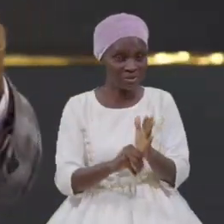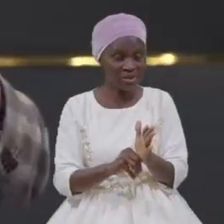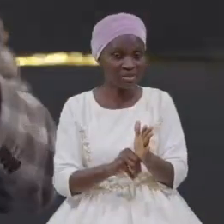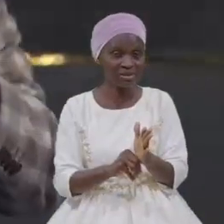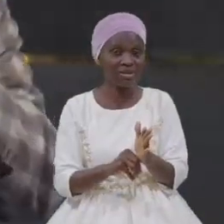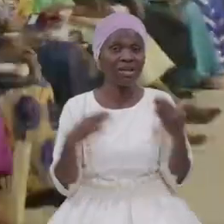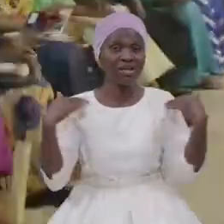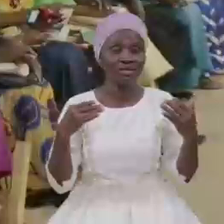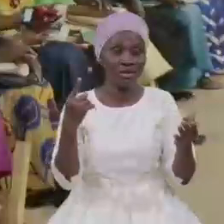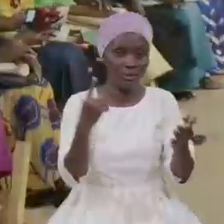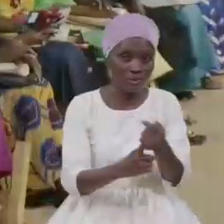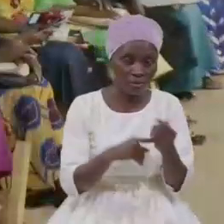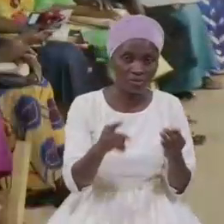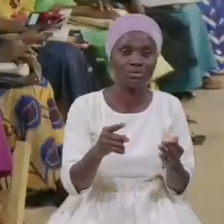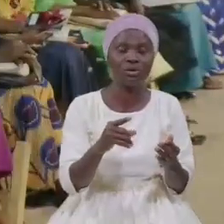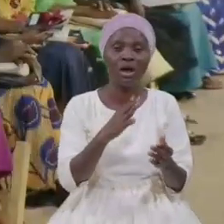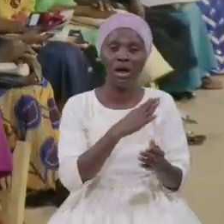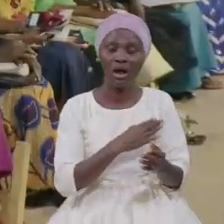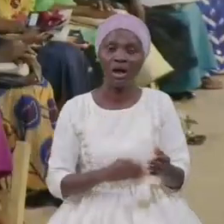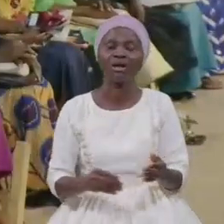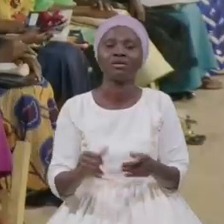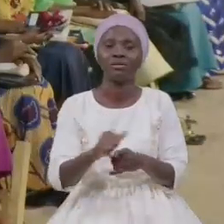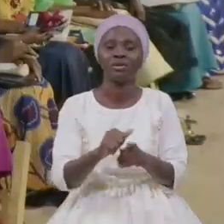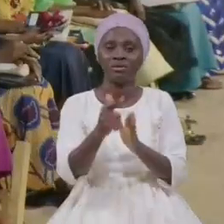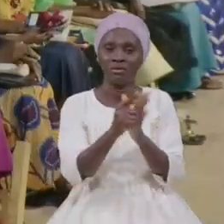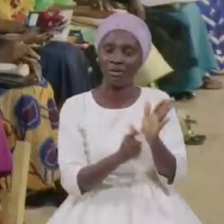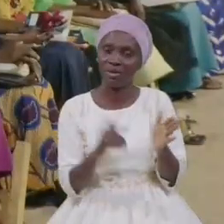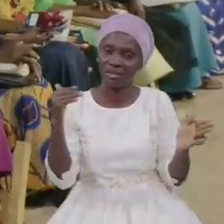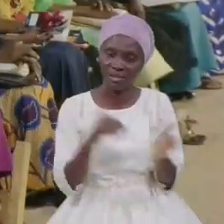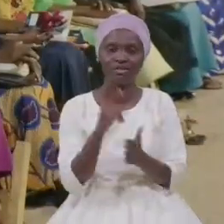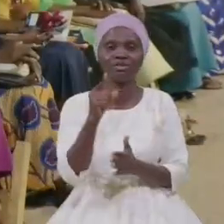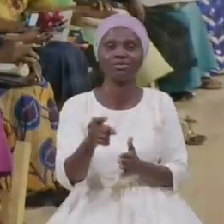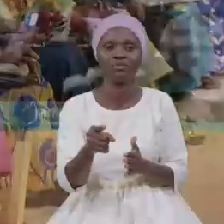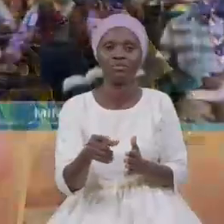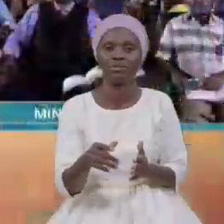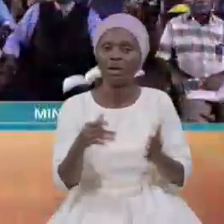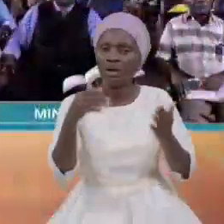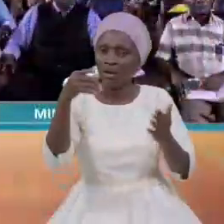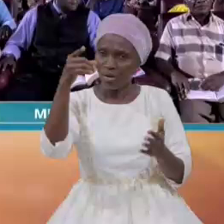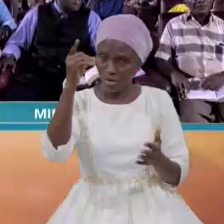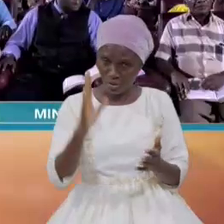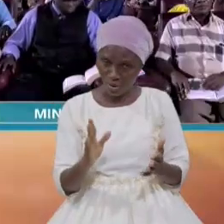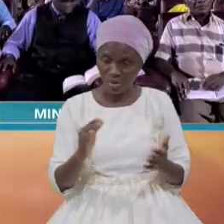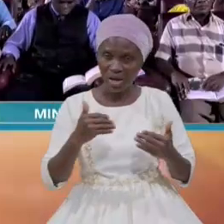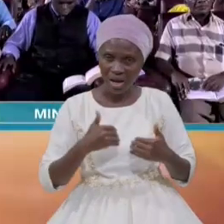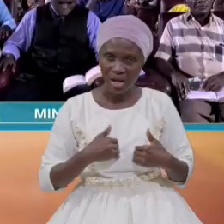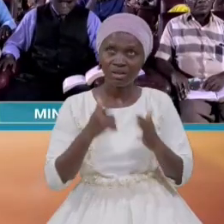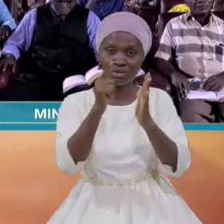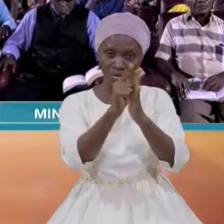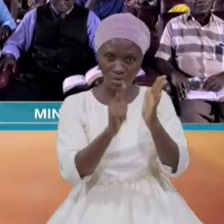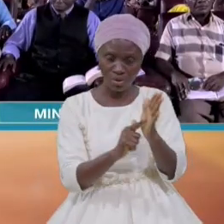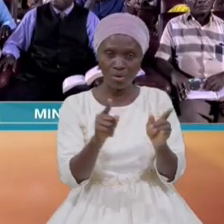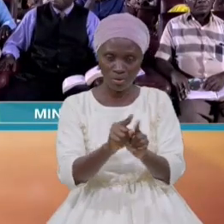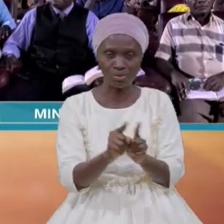laws too that we need to obey. But you say, no, I don't want to. Well, the payday will